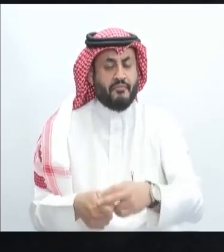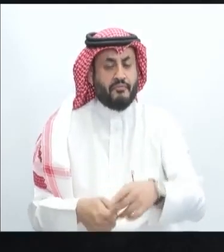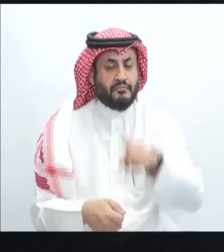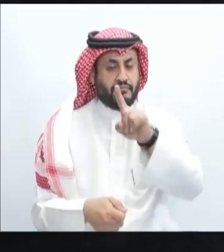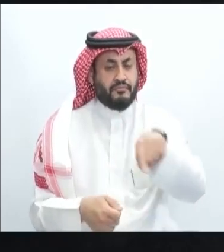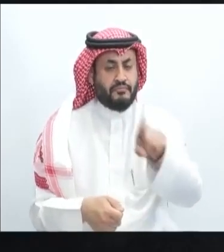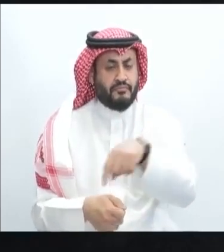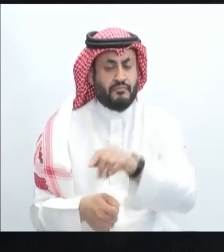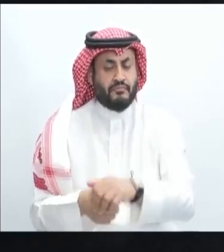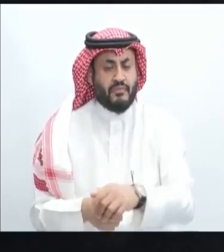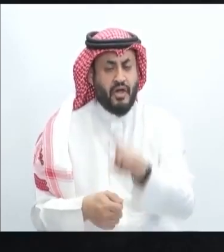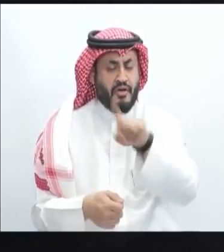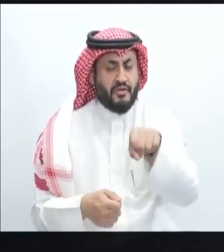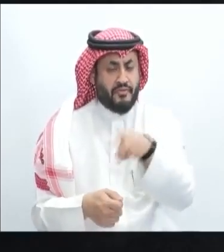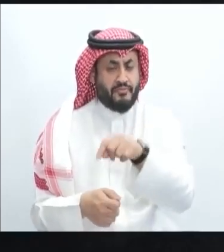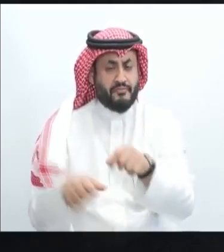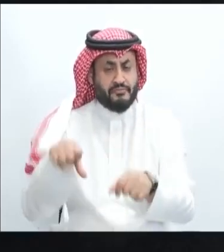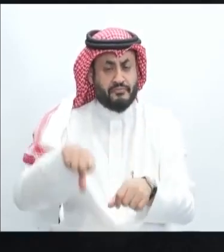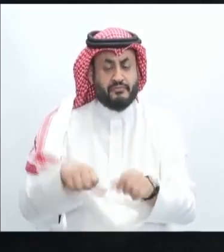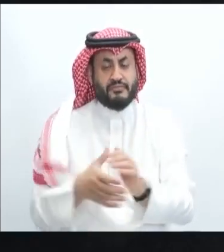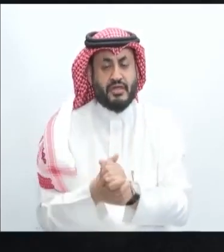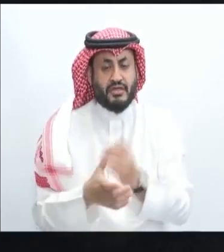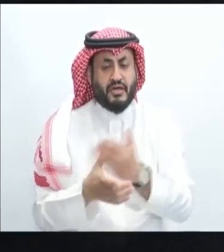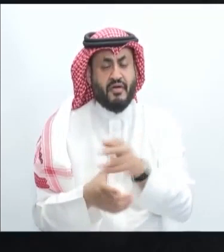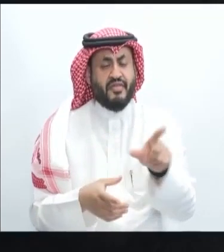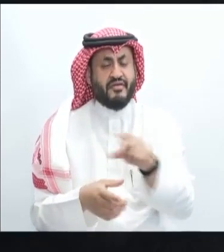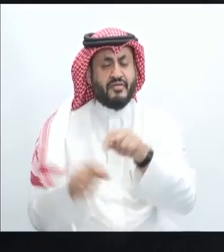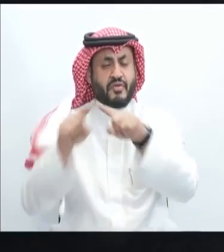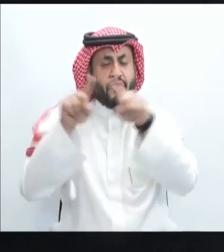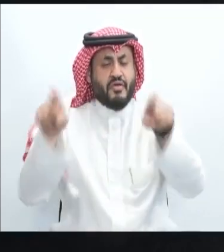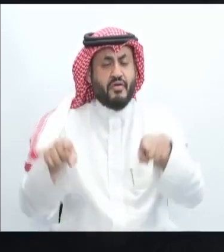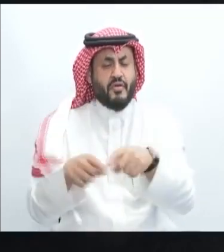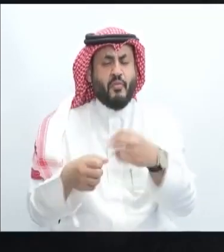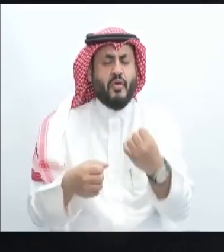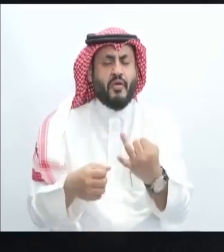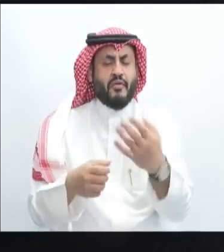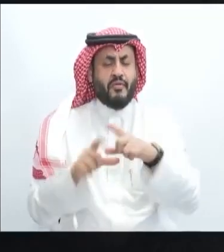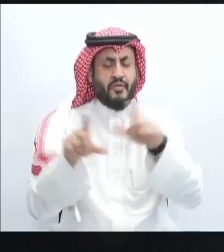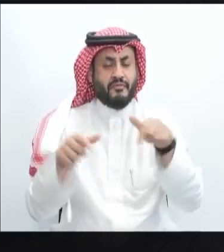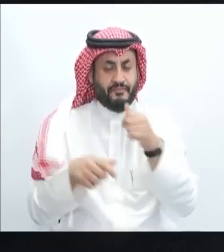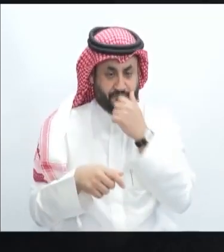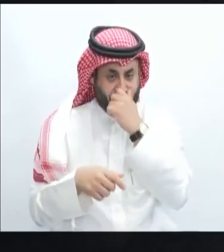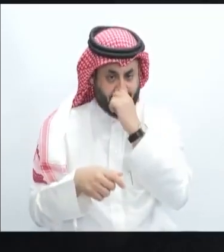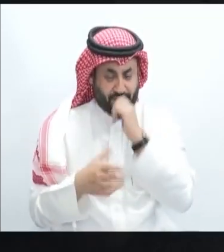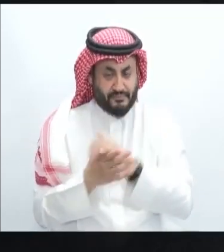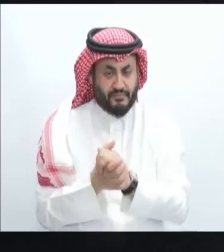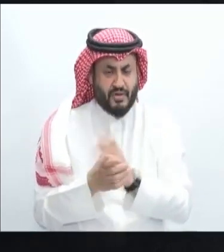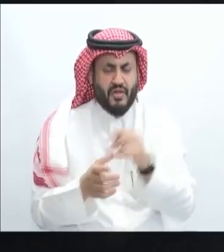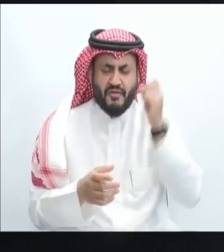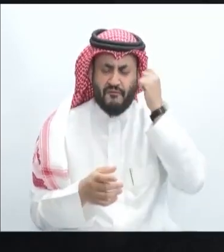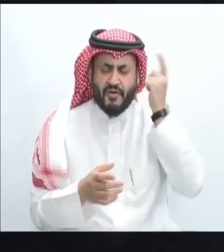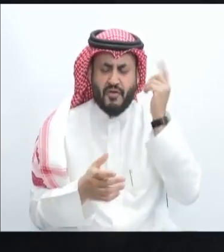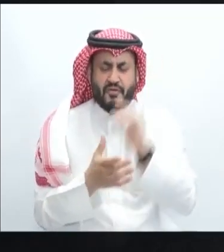the same as watching too much TV. This is will make you lazy. This is will make you forgot things